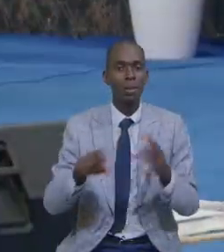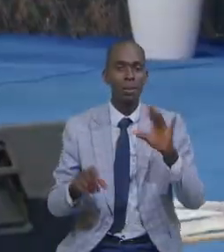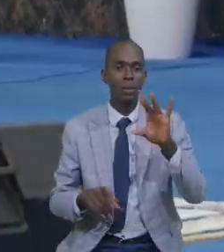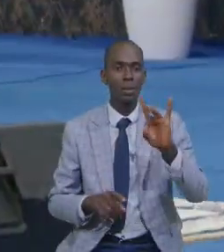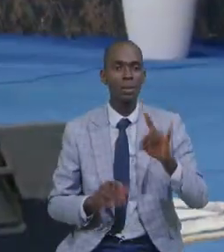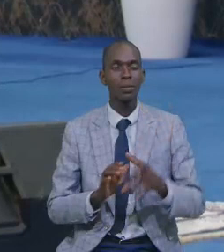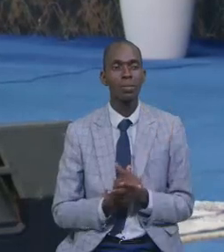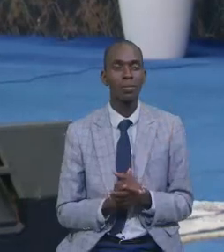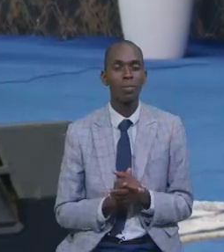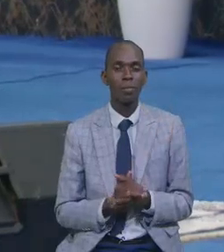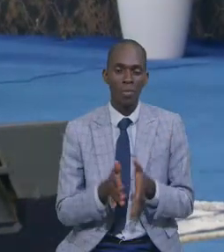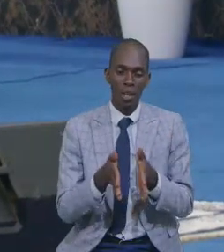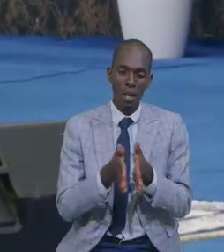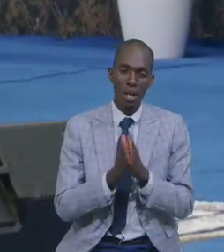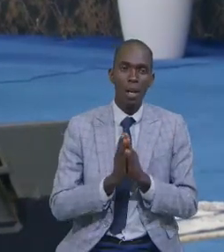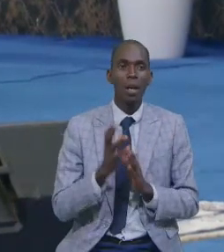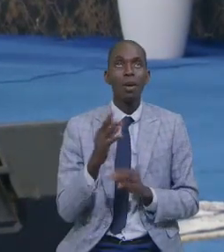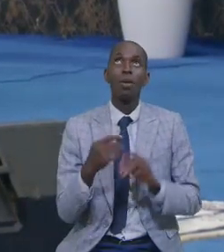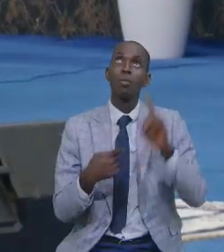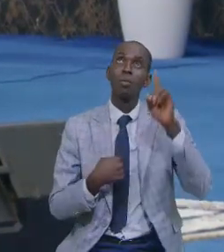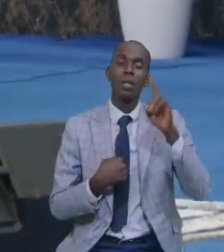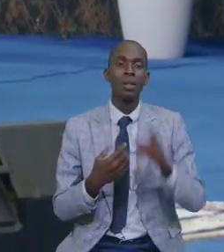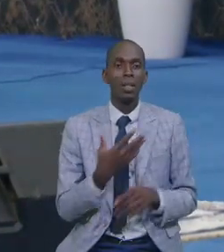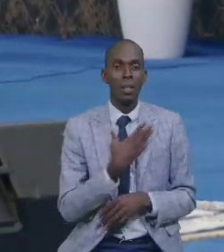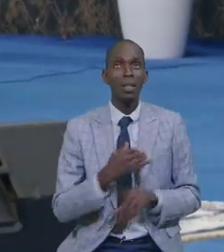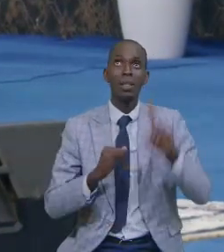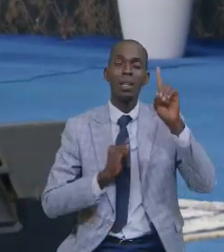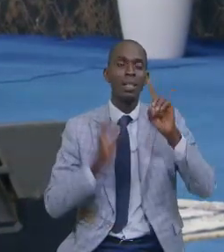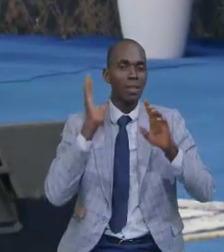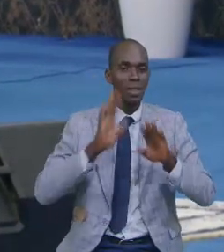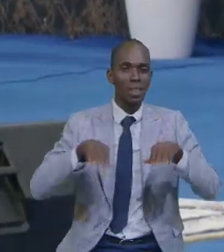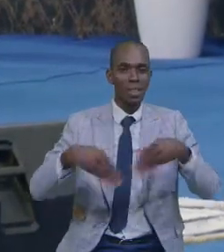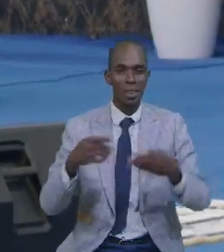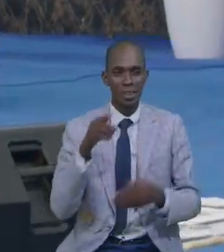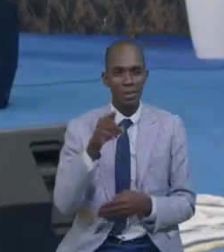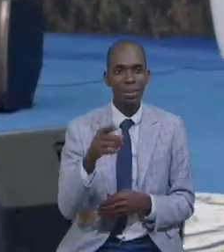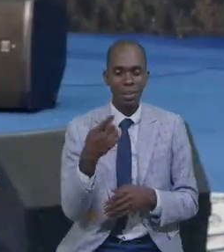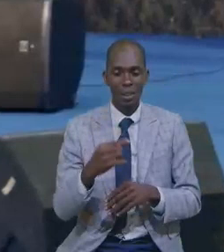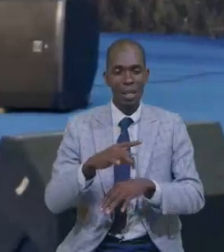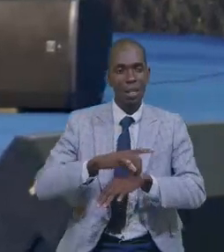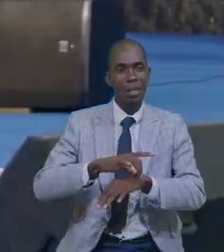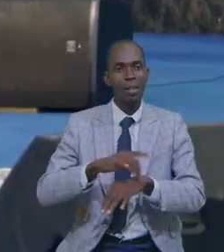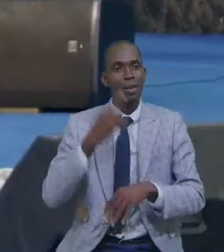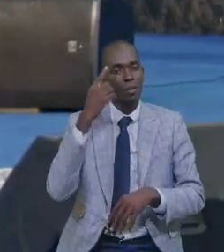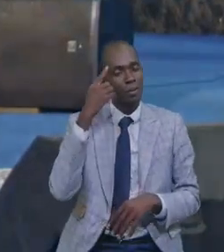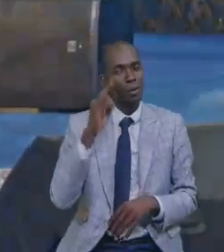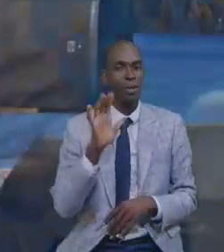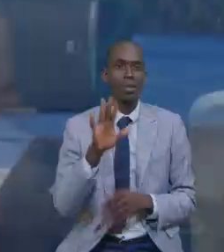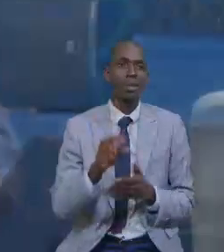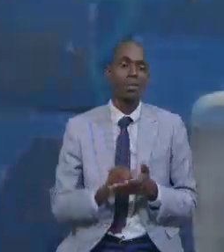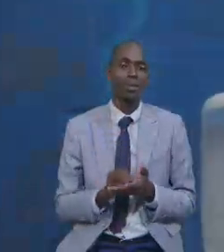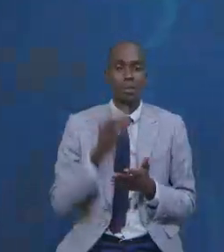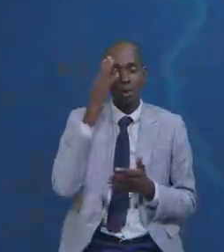In verse 8, ask of me, and I shall give thee the heathen. You know, the Jewish people,